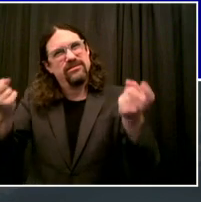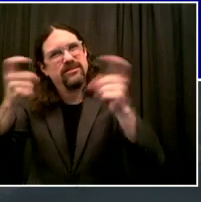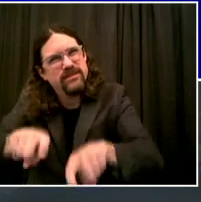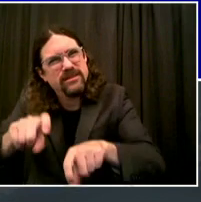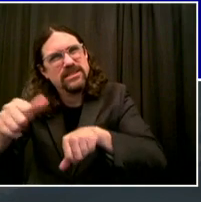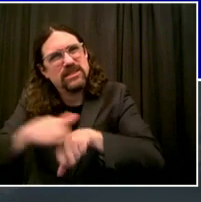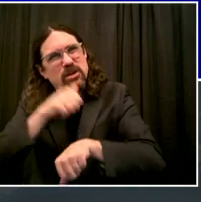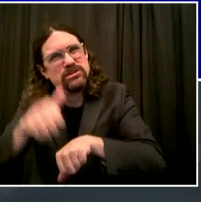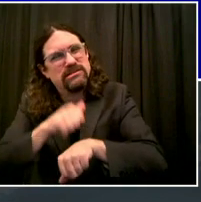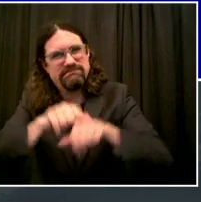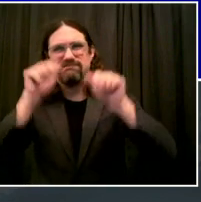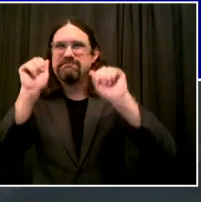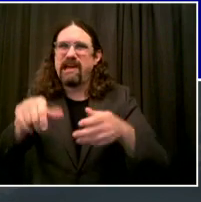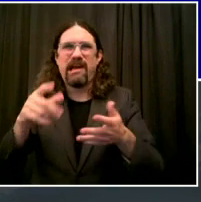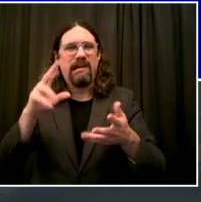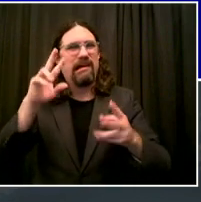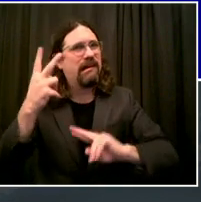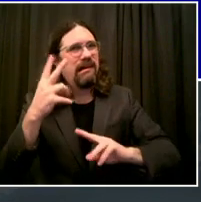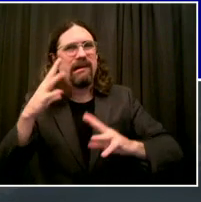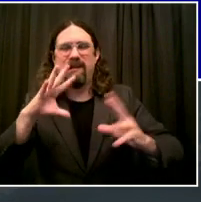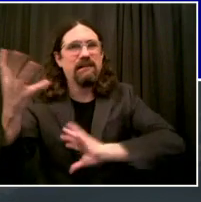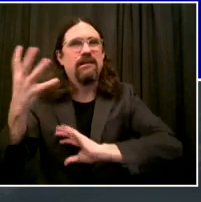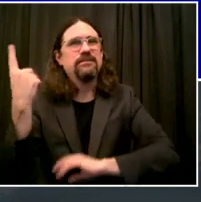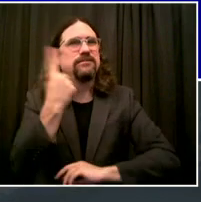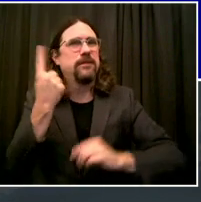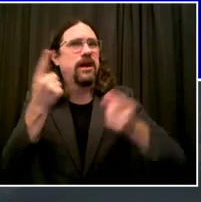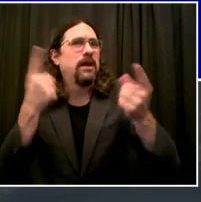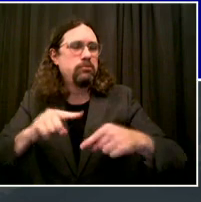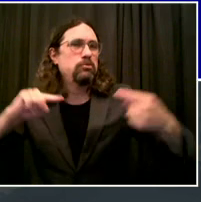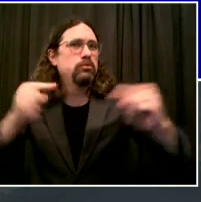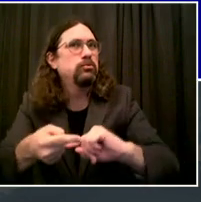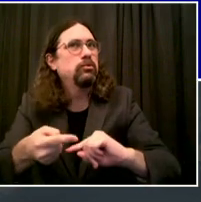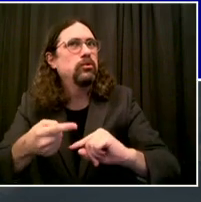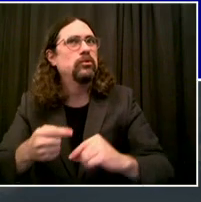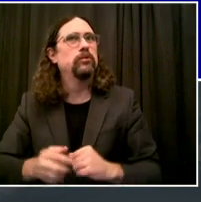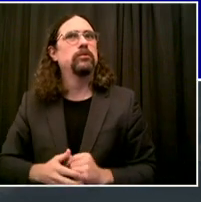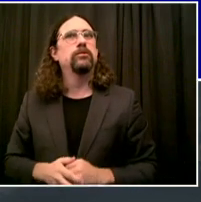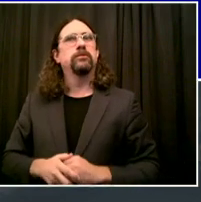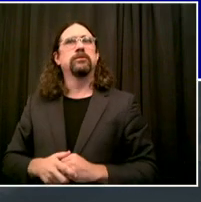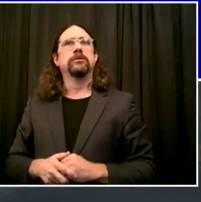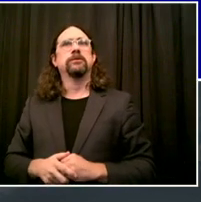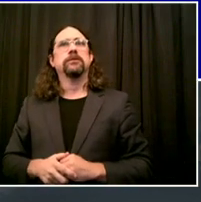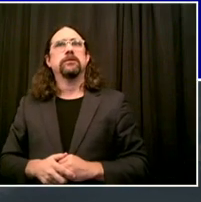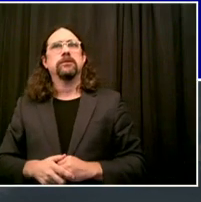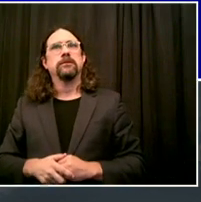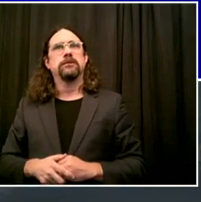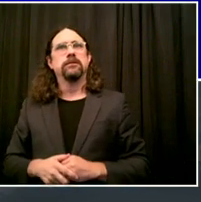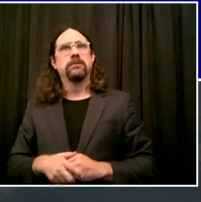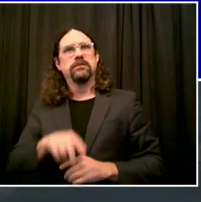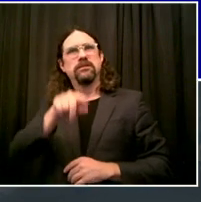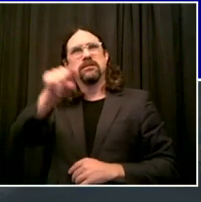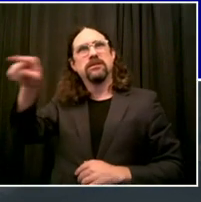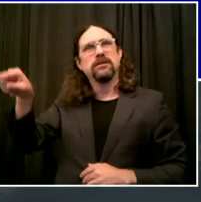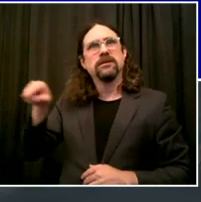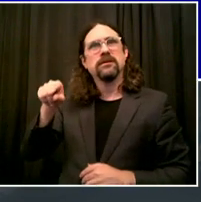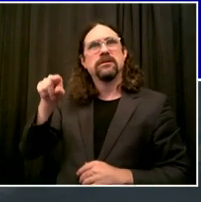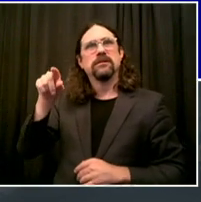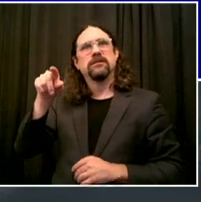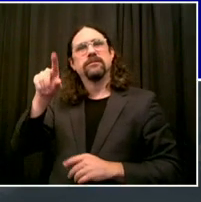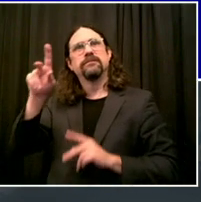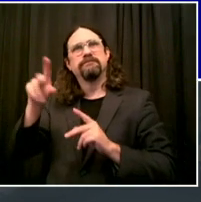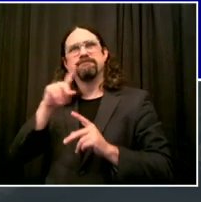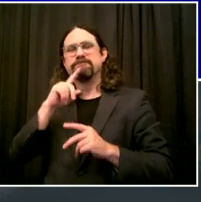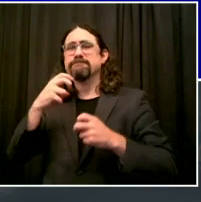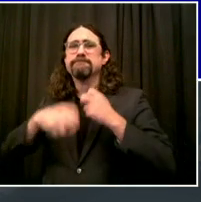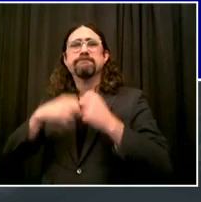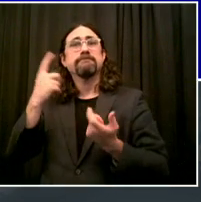that is the people who are supplying the fireworks, the folks who are profiting off of illegal fireworks. We're going to start a huge